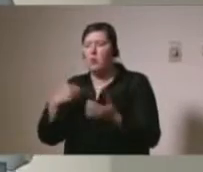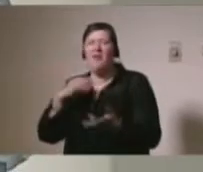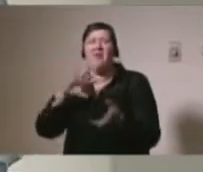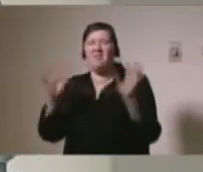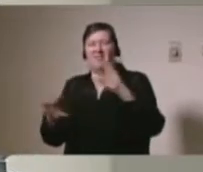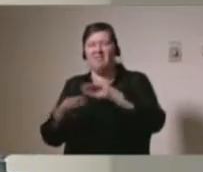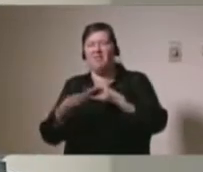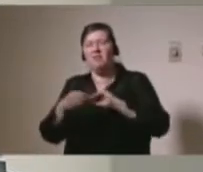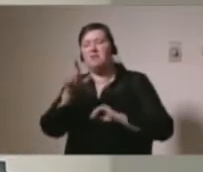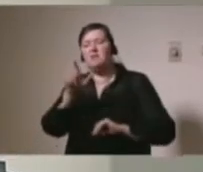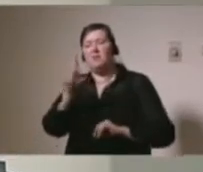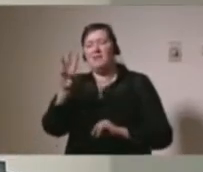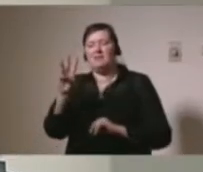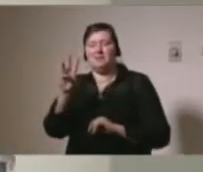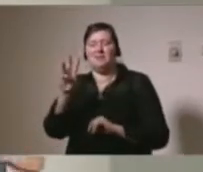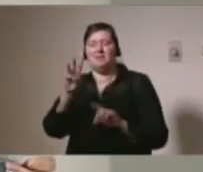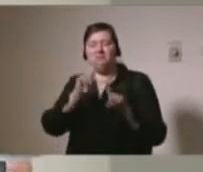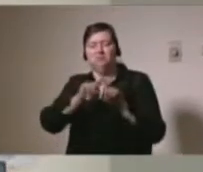26 different